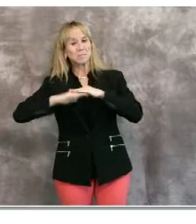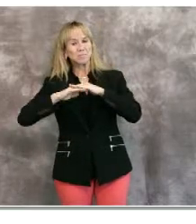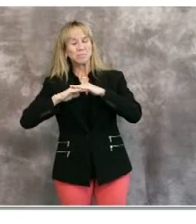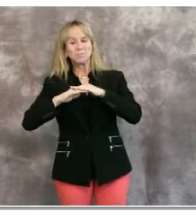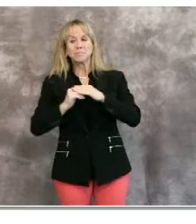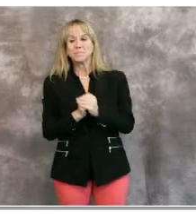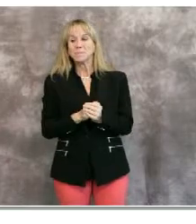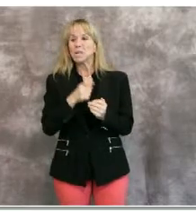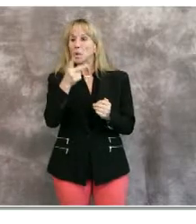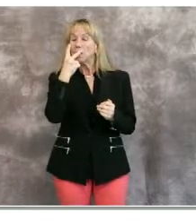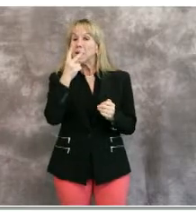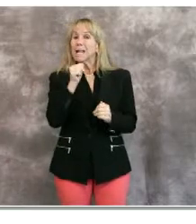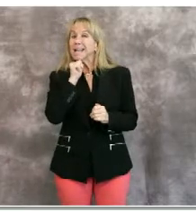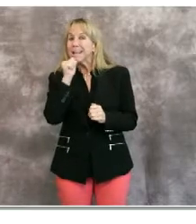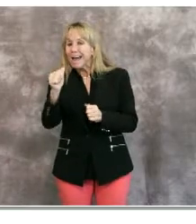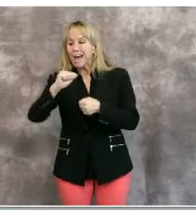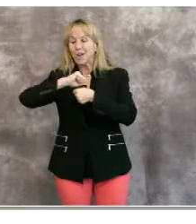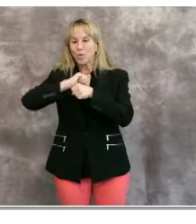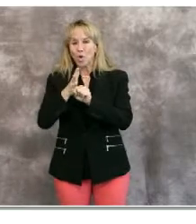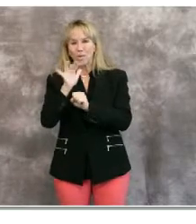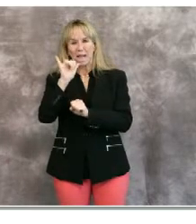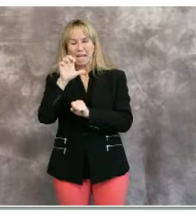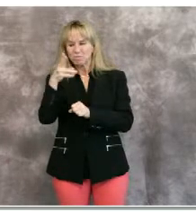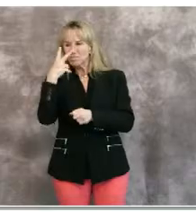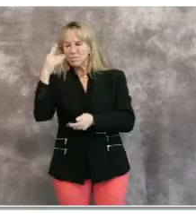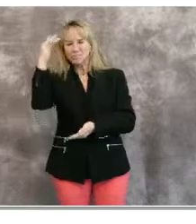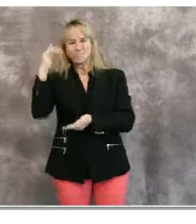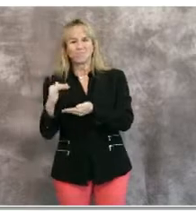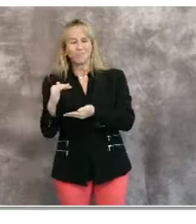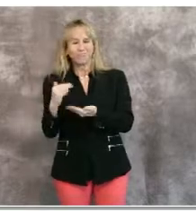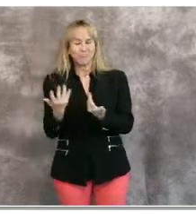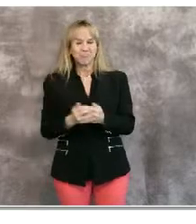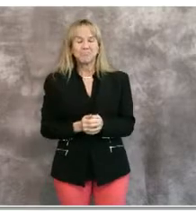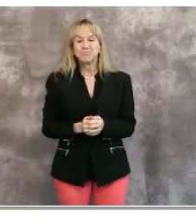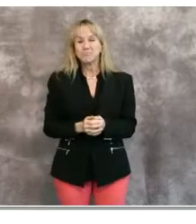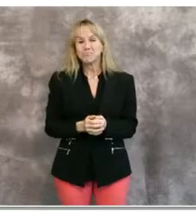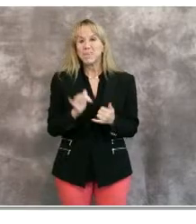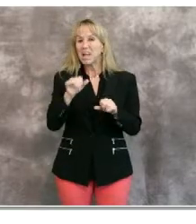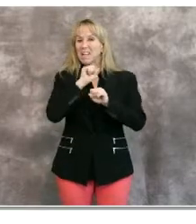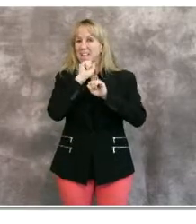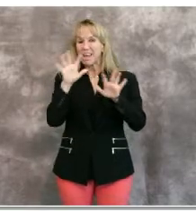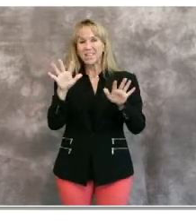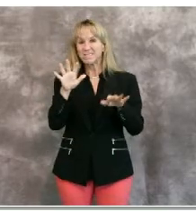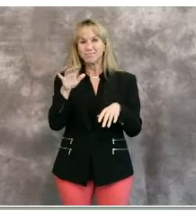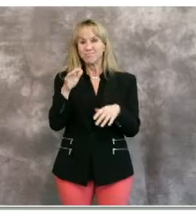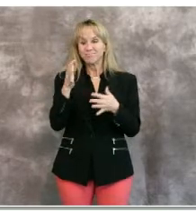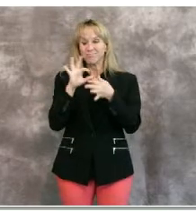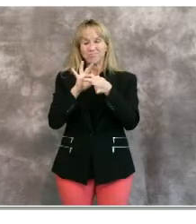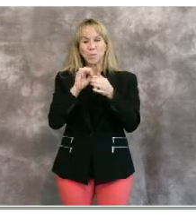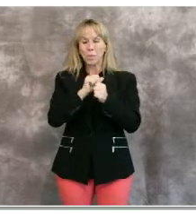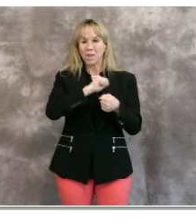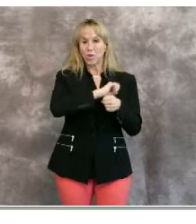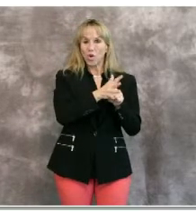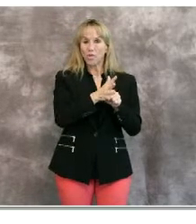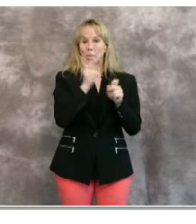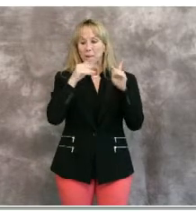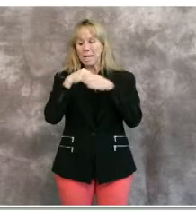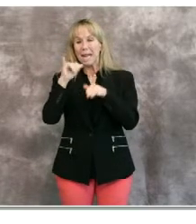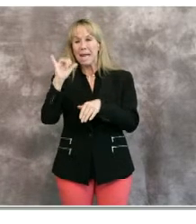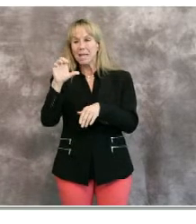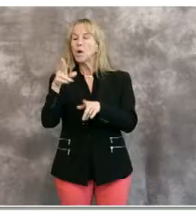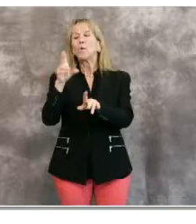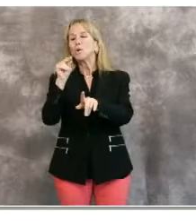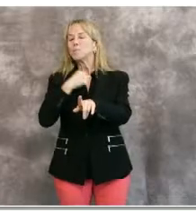drop in non-COVID related ICU. You'll see on the next chart here. Non-COVID ICU, our COVID ICU went up just a